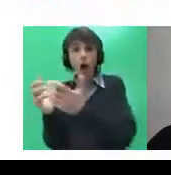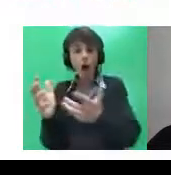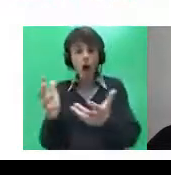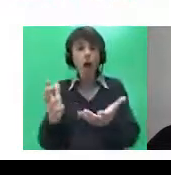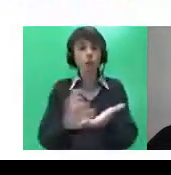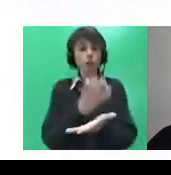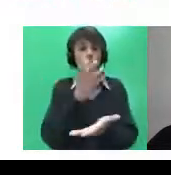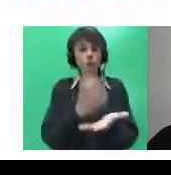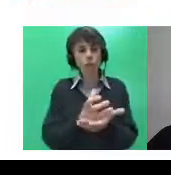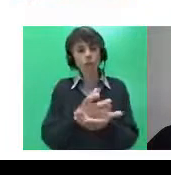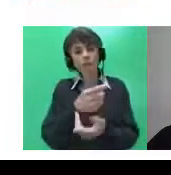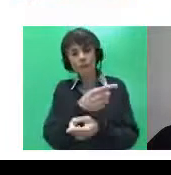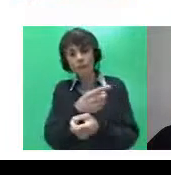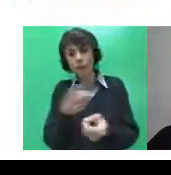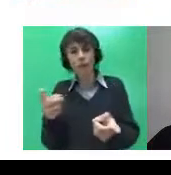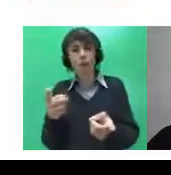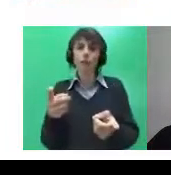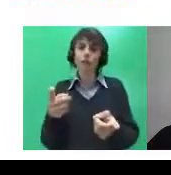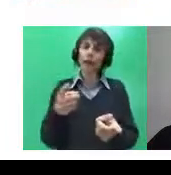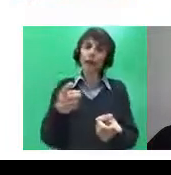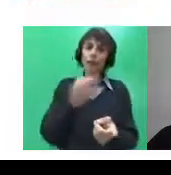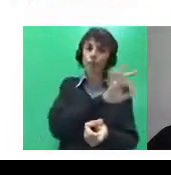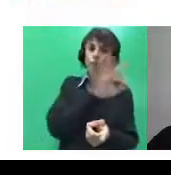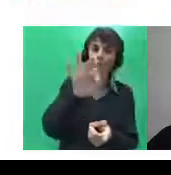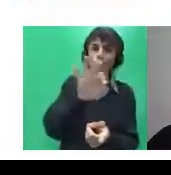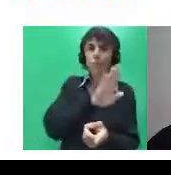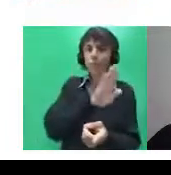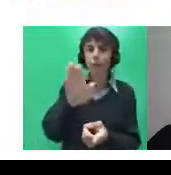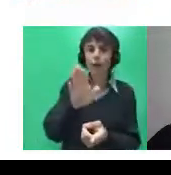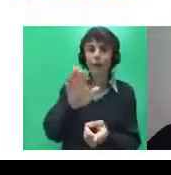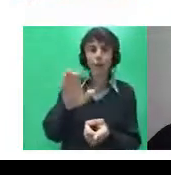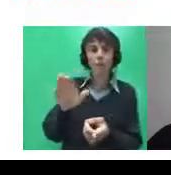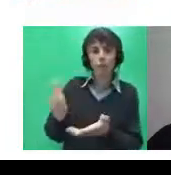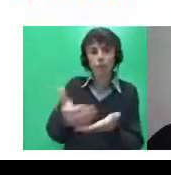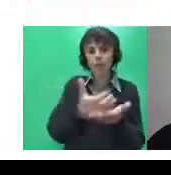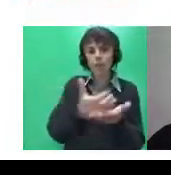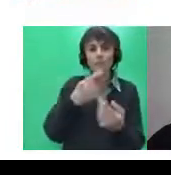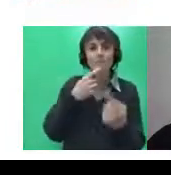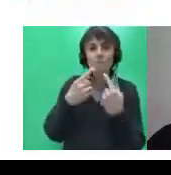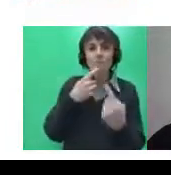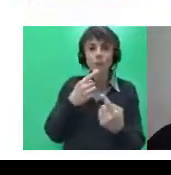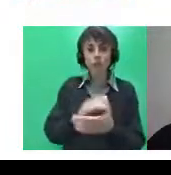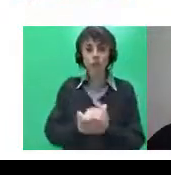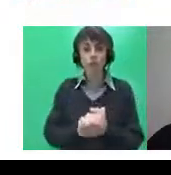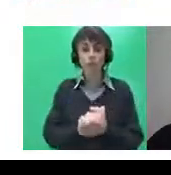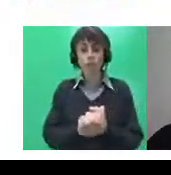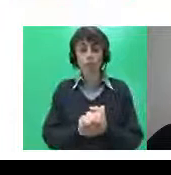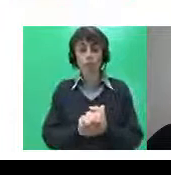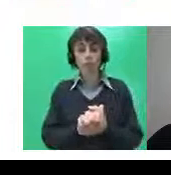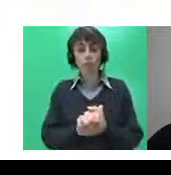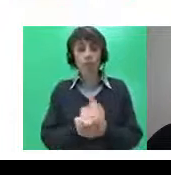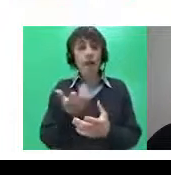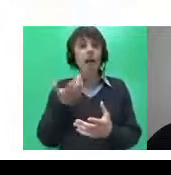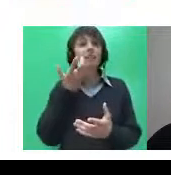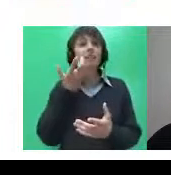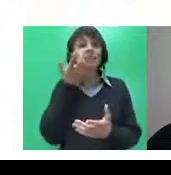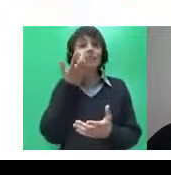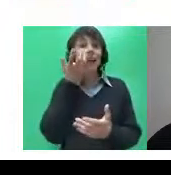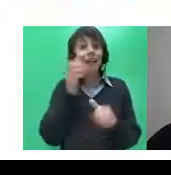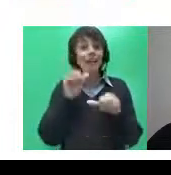trusted experts. Support to build a daily routine is really important. The motivation to maintain that is